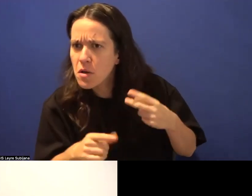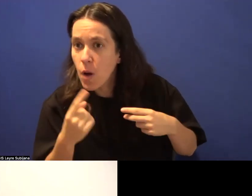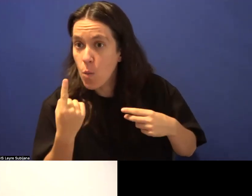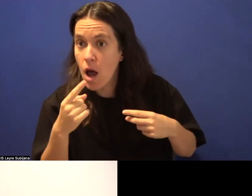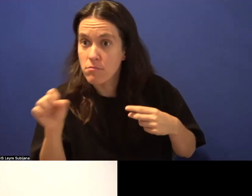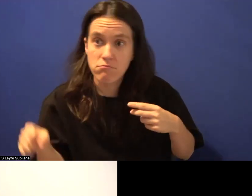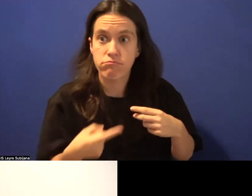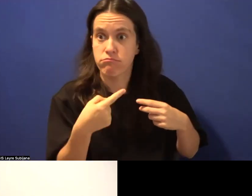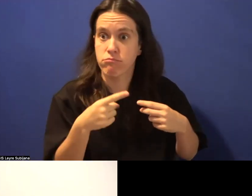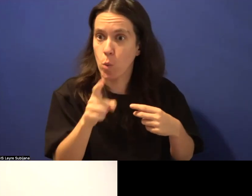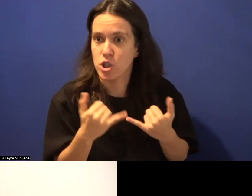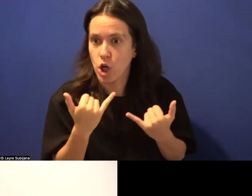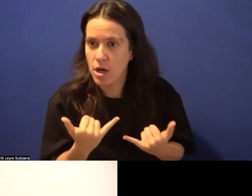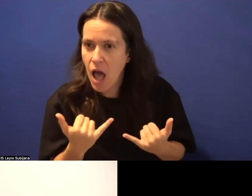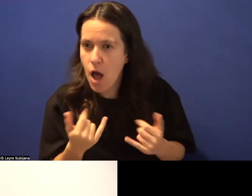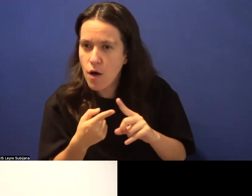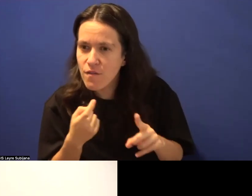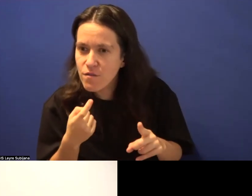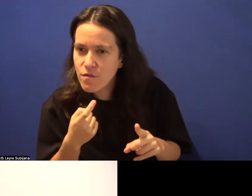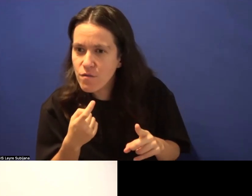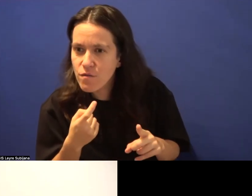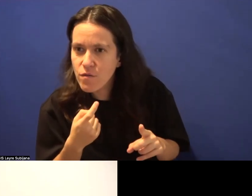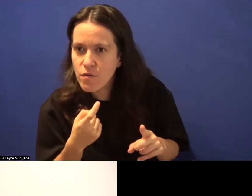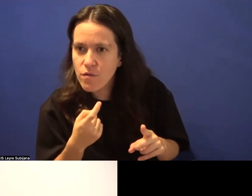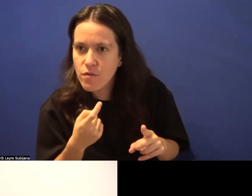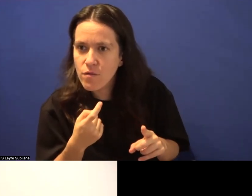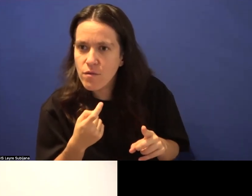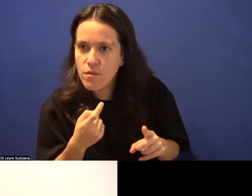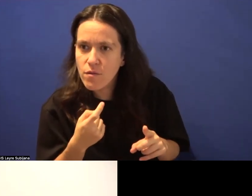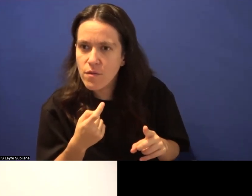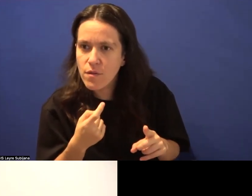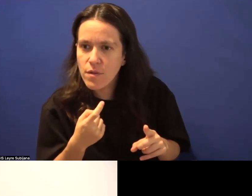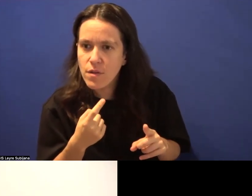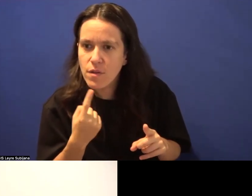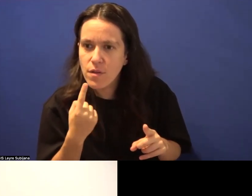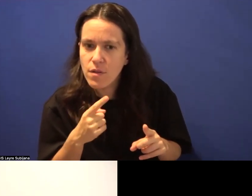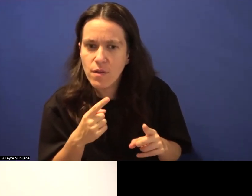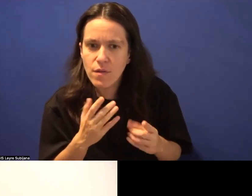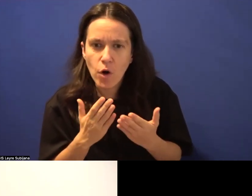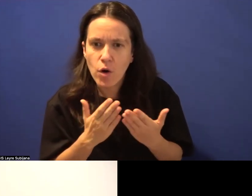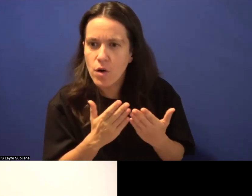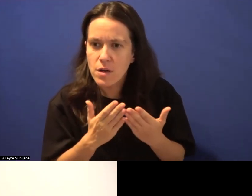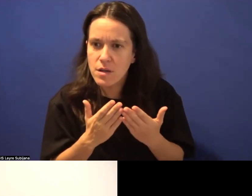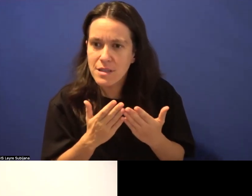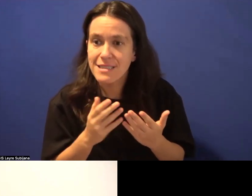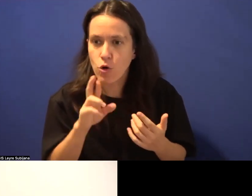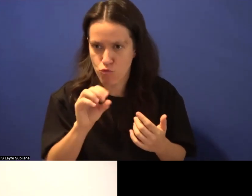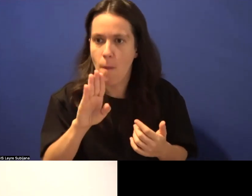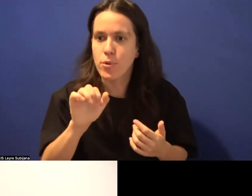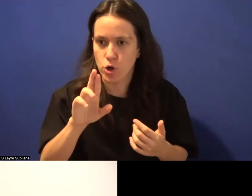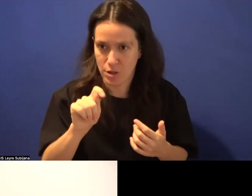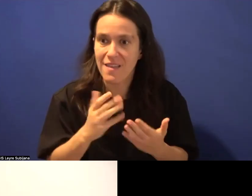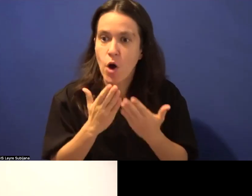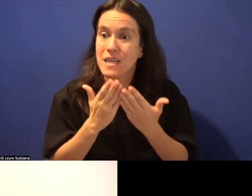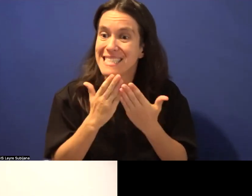now from Robert. For studying comprehension and retention of newly